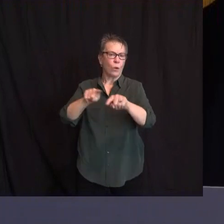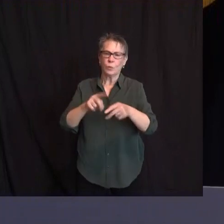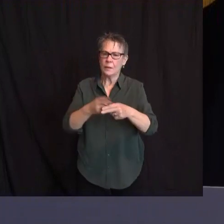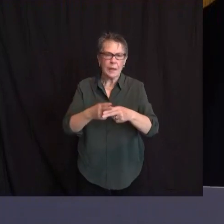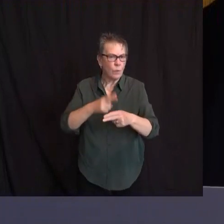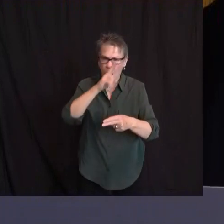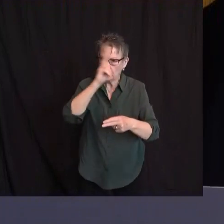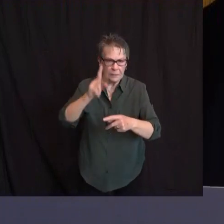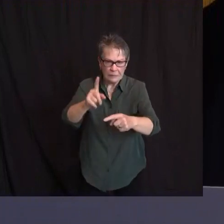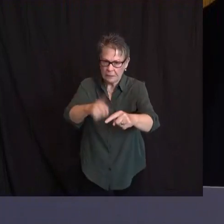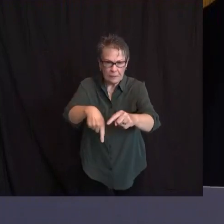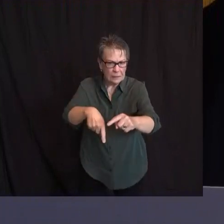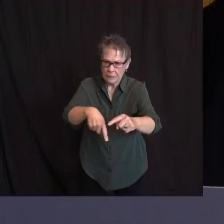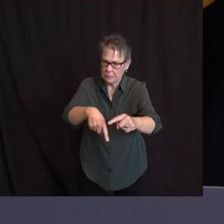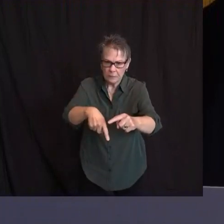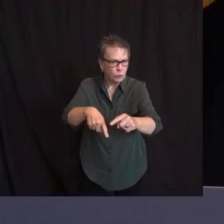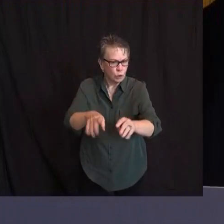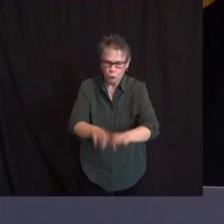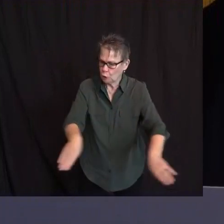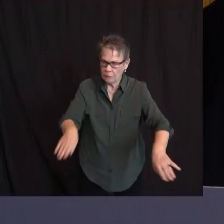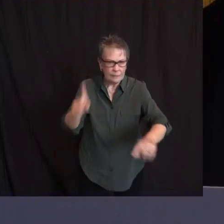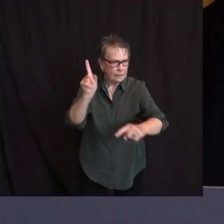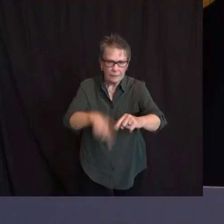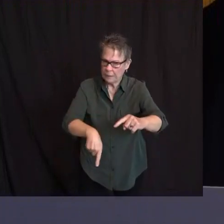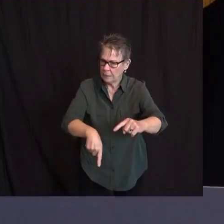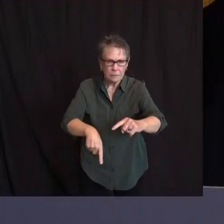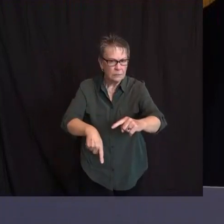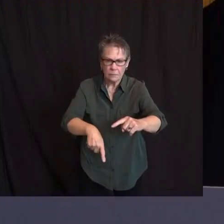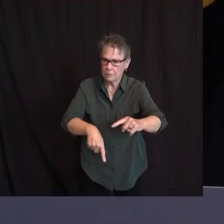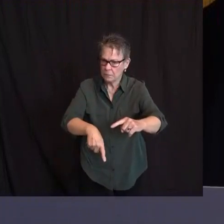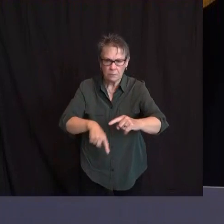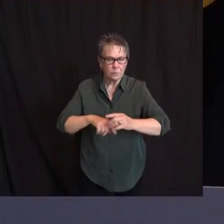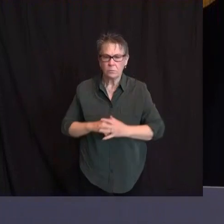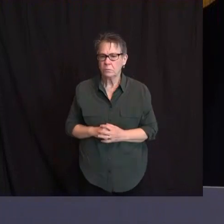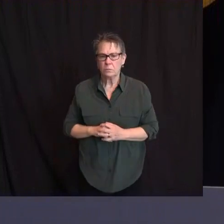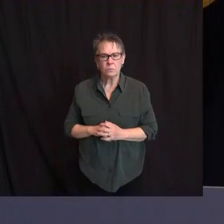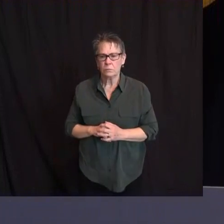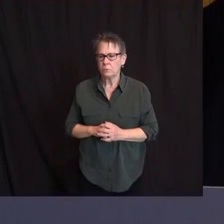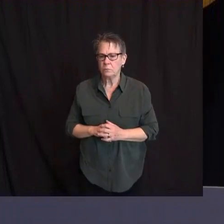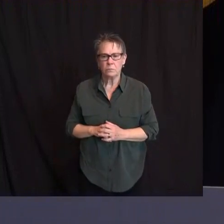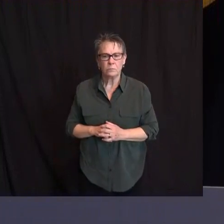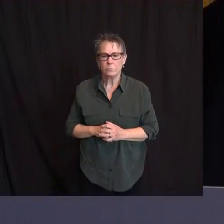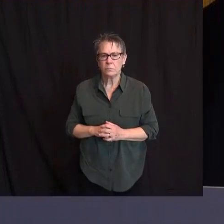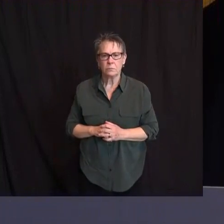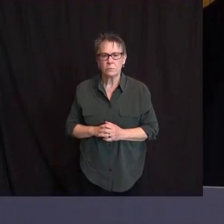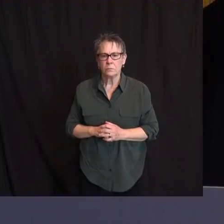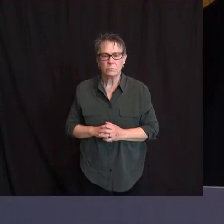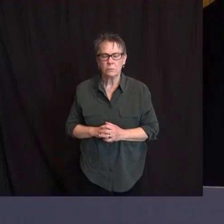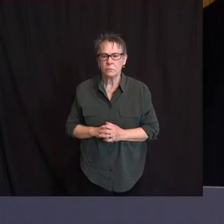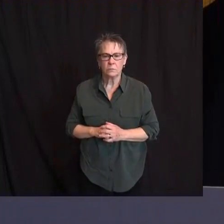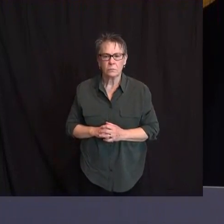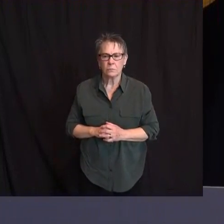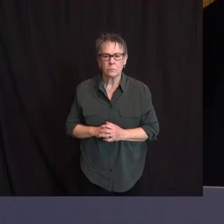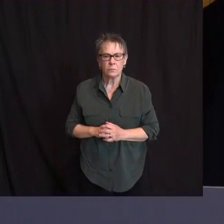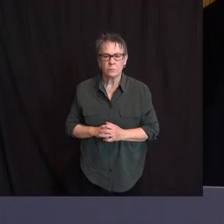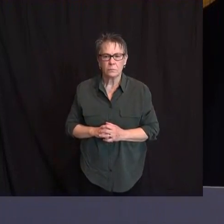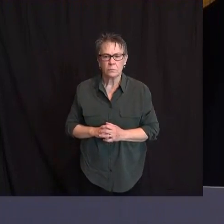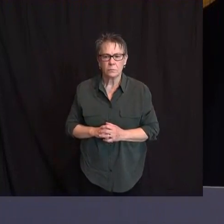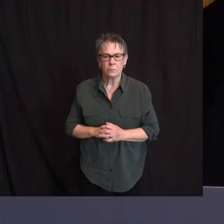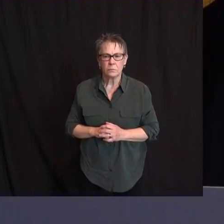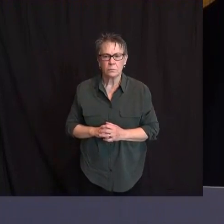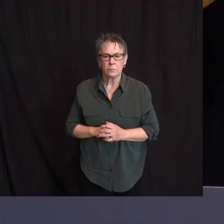So as you know, this pandemic is unprecedented. These situations in our history show clearly